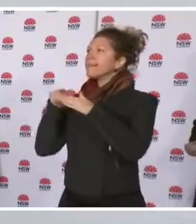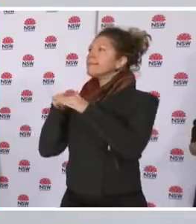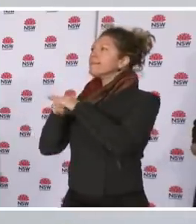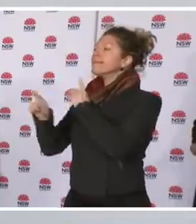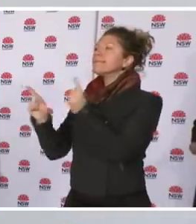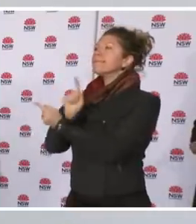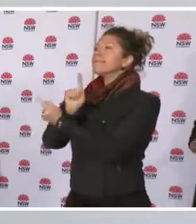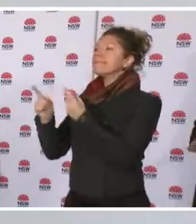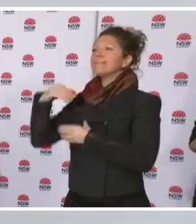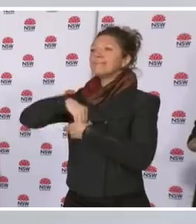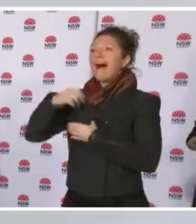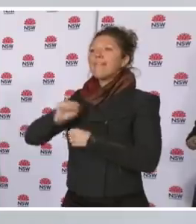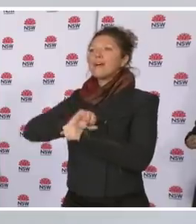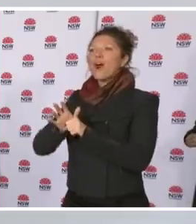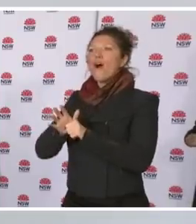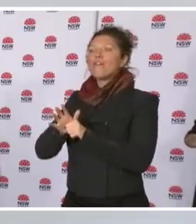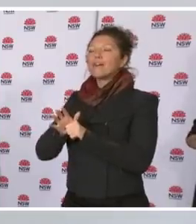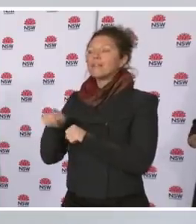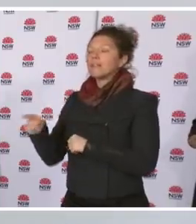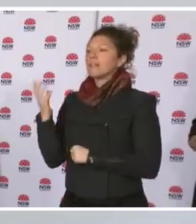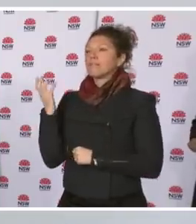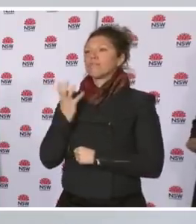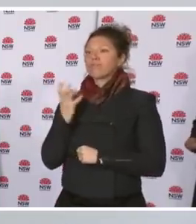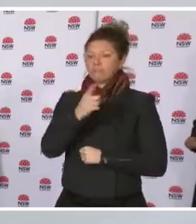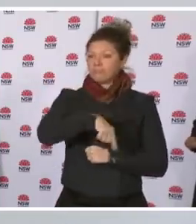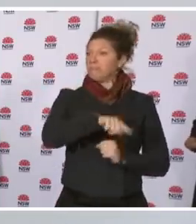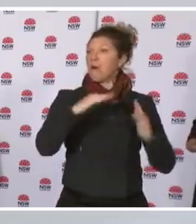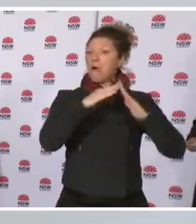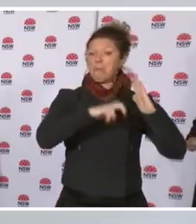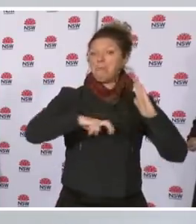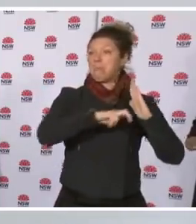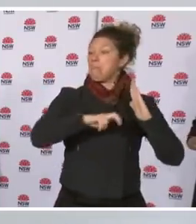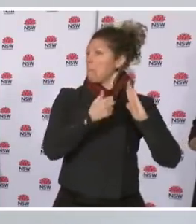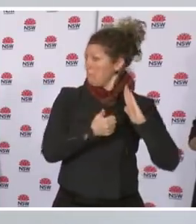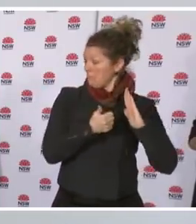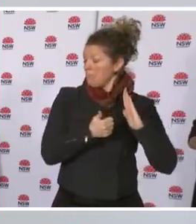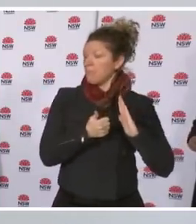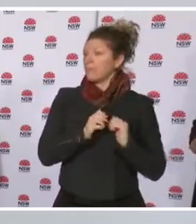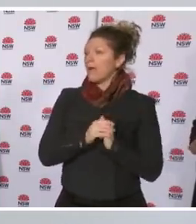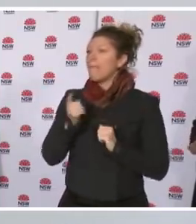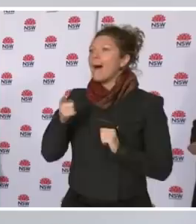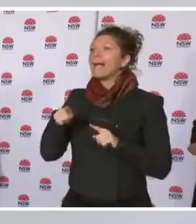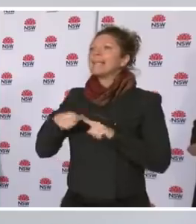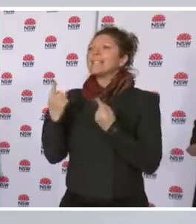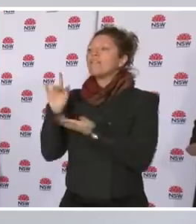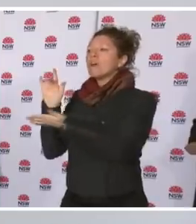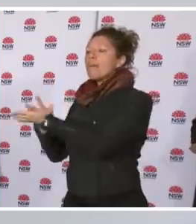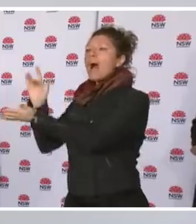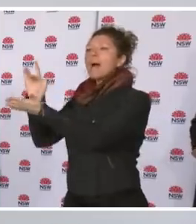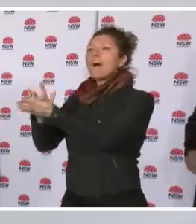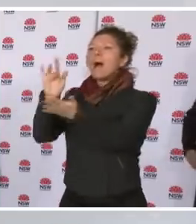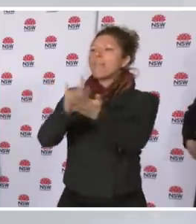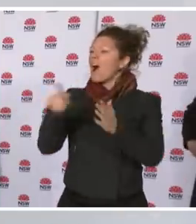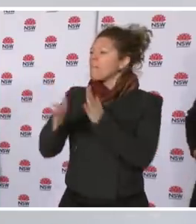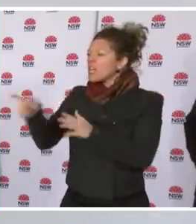down. But it is pleasing to see that the venues have been narrowed and that people appear to be taking the health advice